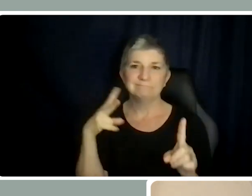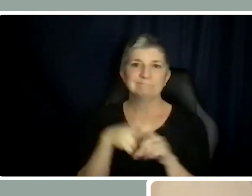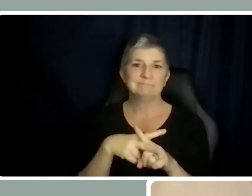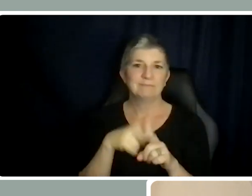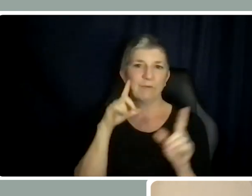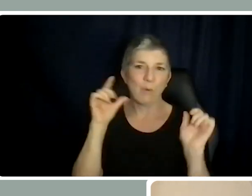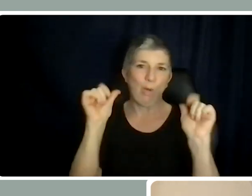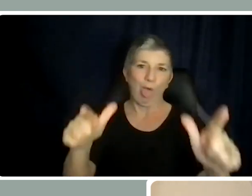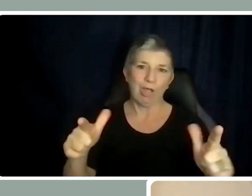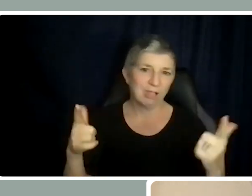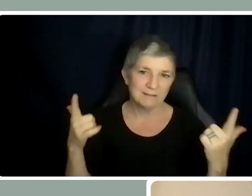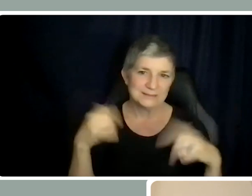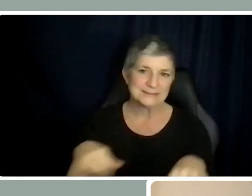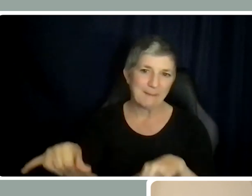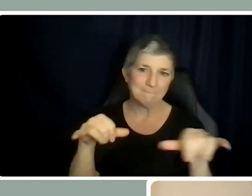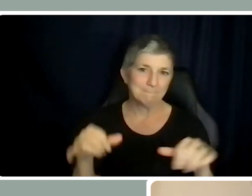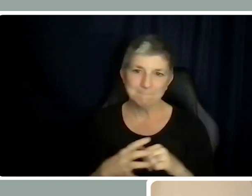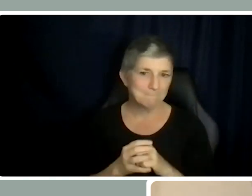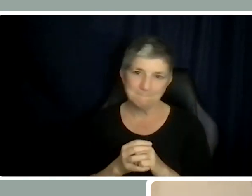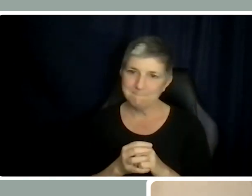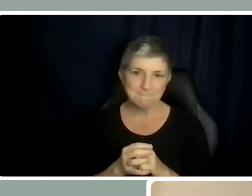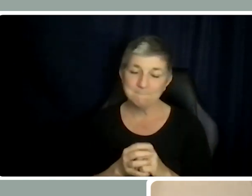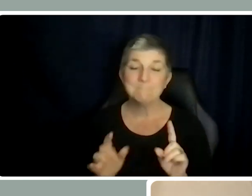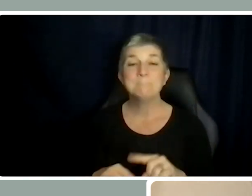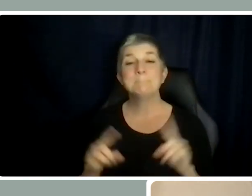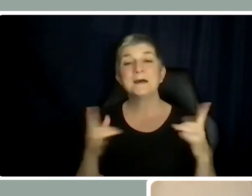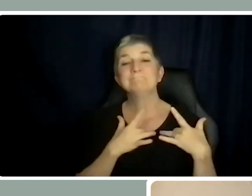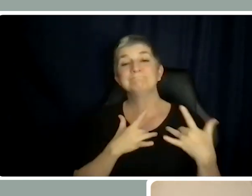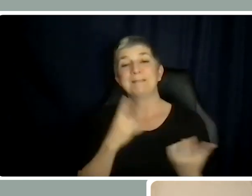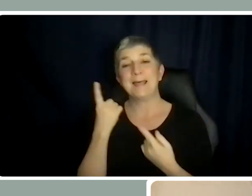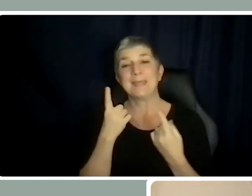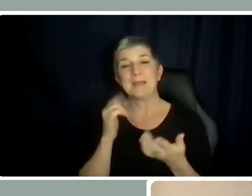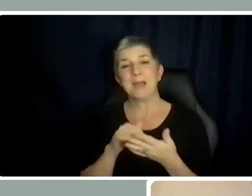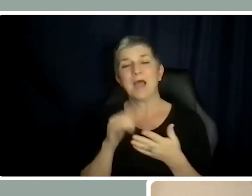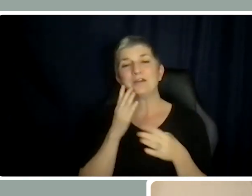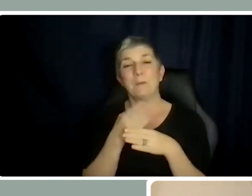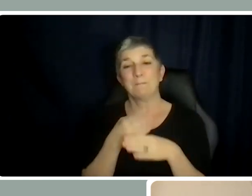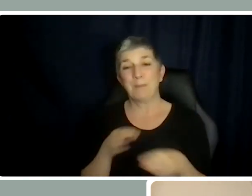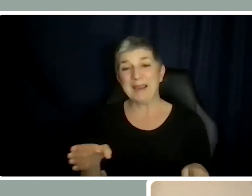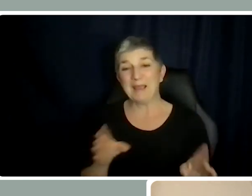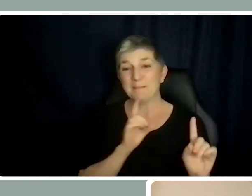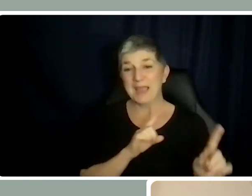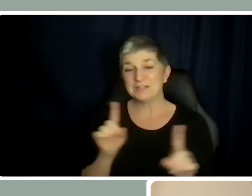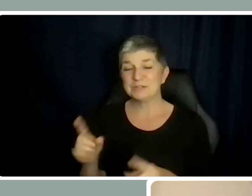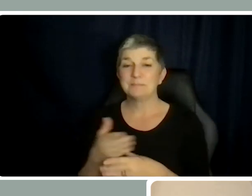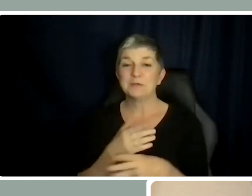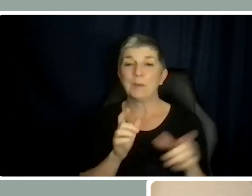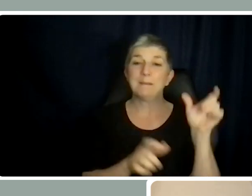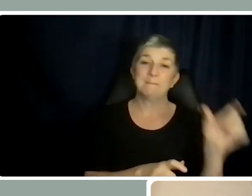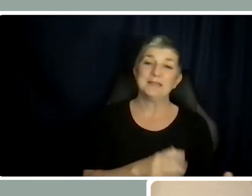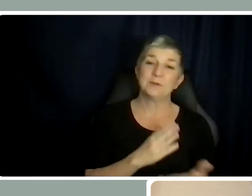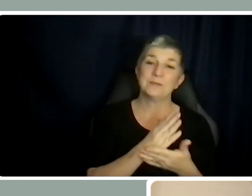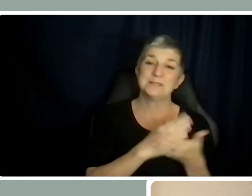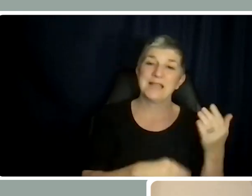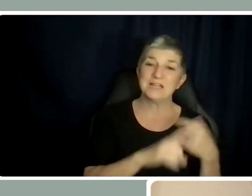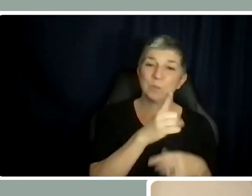here. But, generally, I think about the answer, I kind of break up the answer to that question between patients with a stage 1